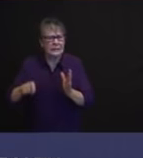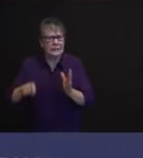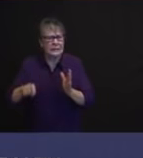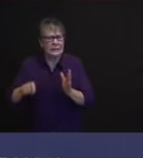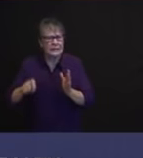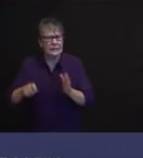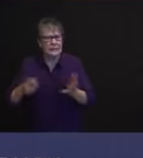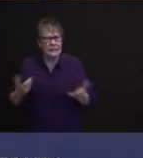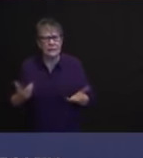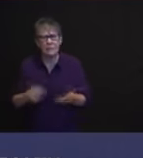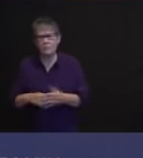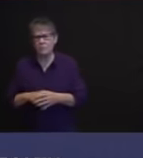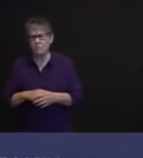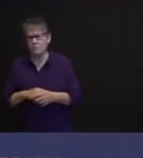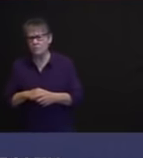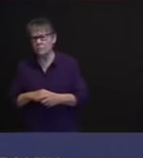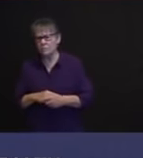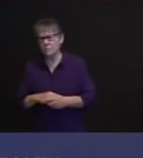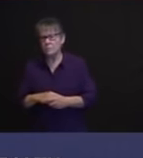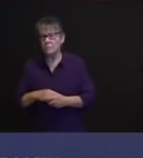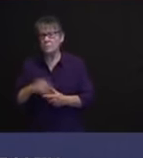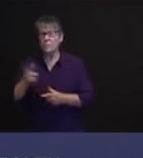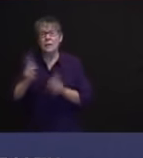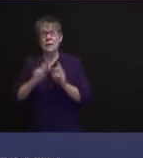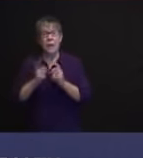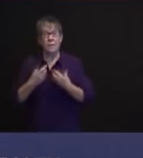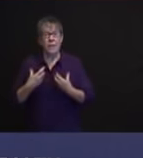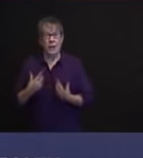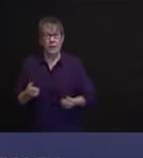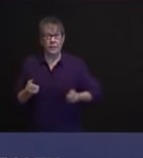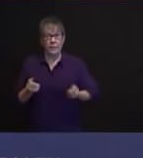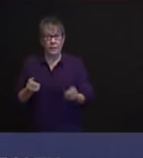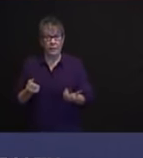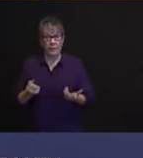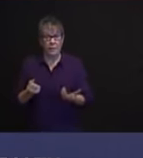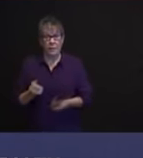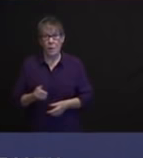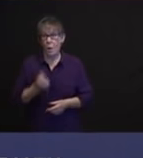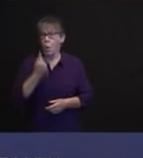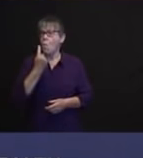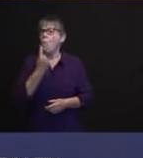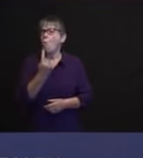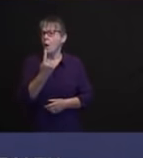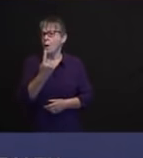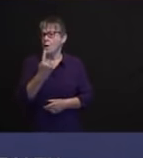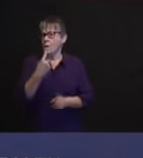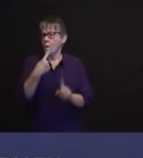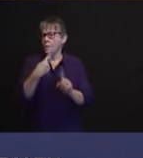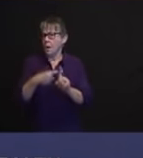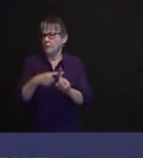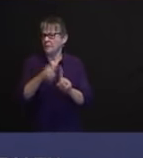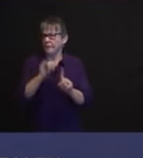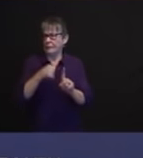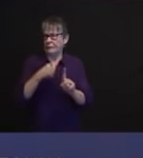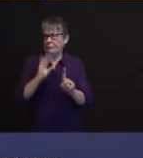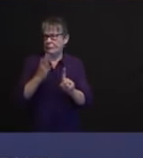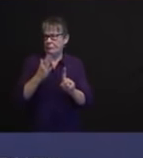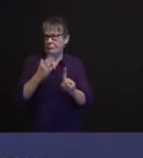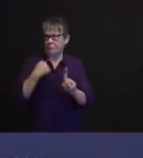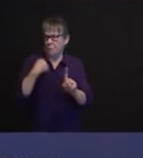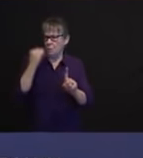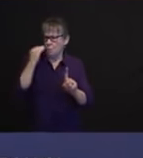positive case that I'm aware of, and it is 10 or fewer people in total, unless Ed tells me otherwise. It's about, I think it's high single digits.